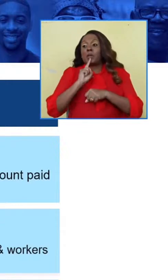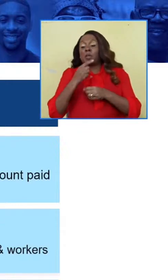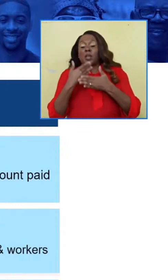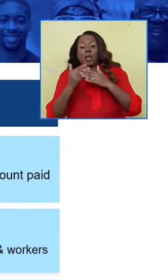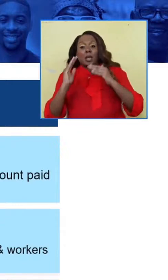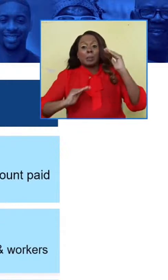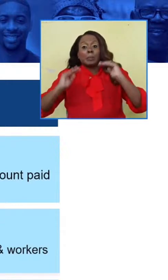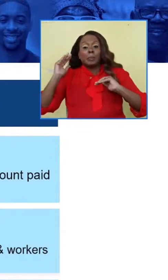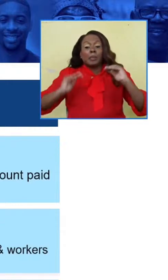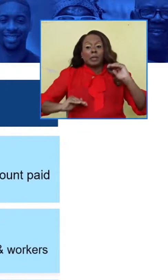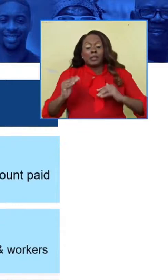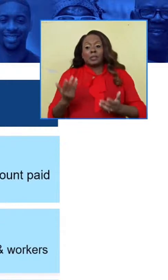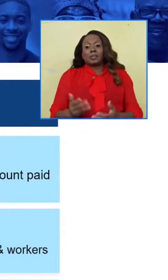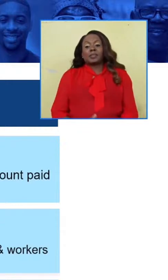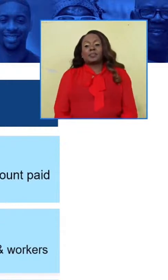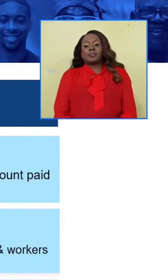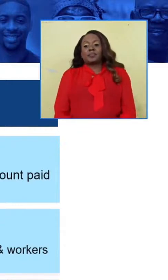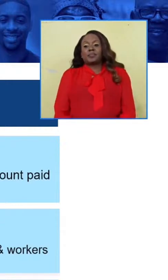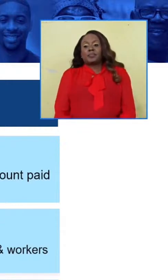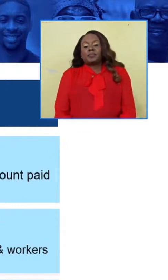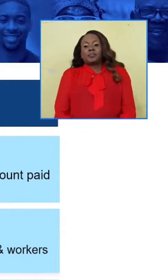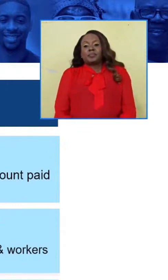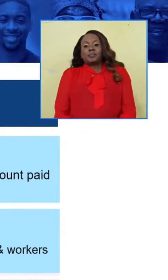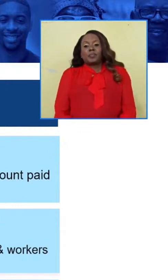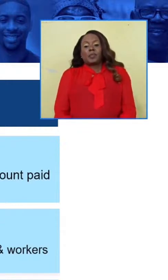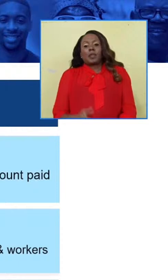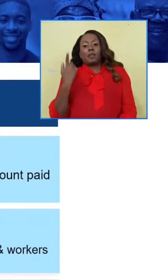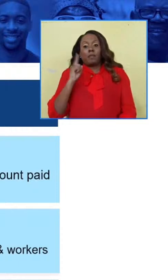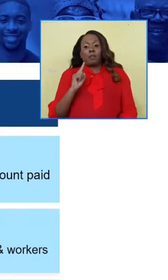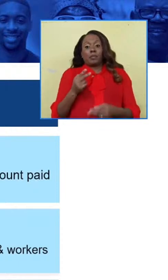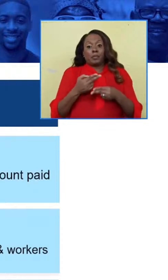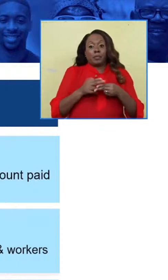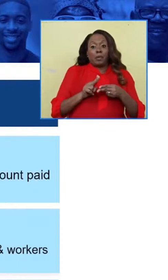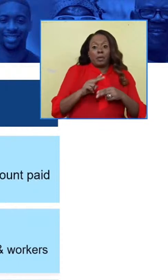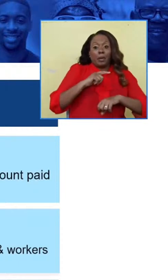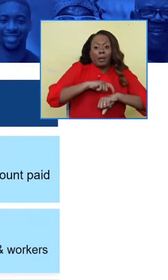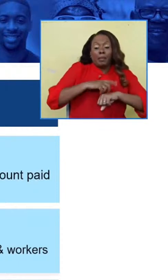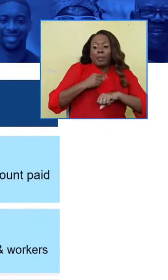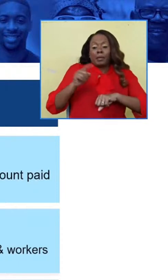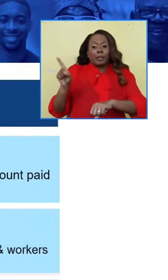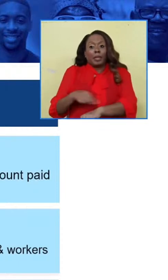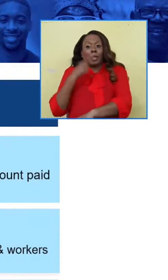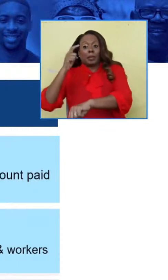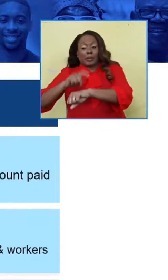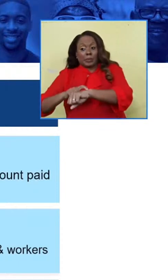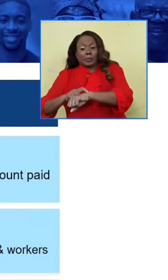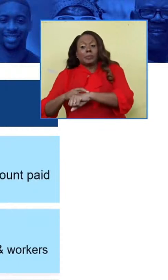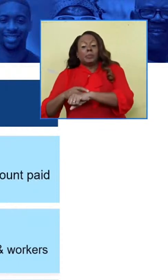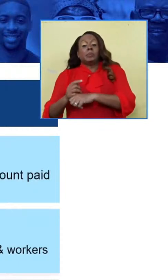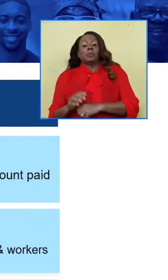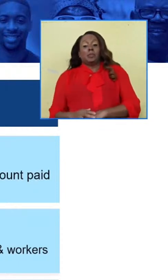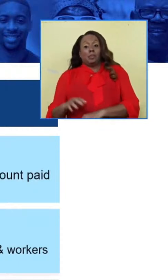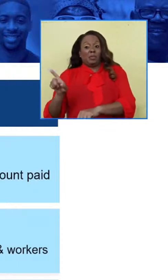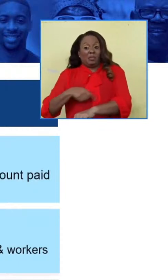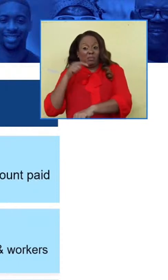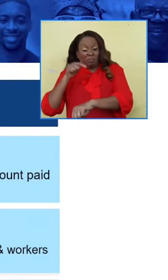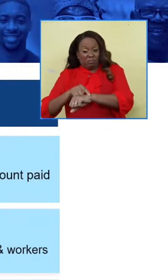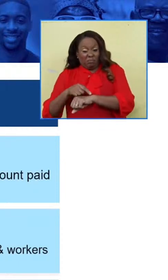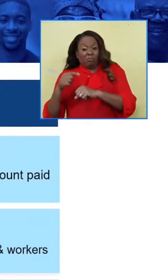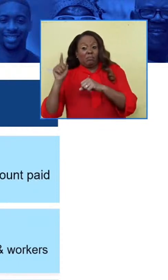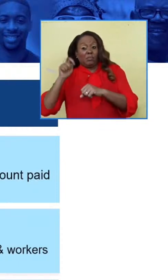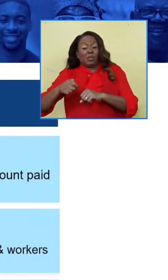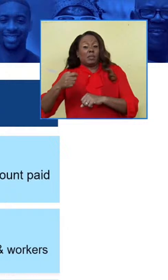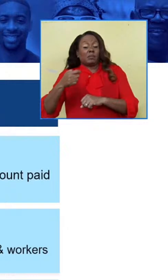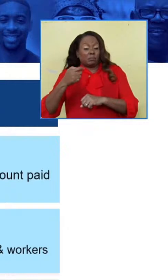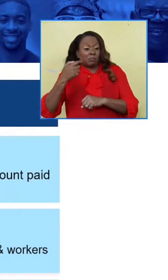balance between those two, and both for the short term and for the long term. And for the long term, we have to worry about